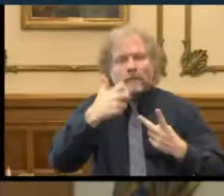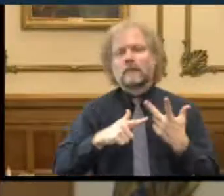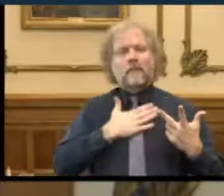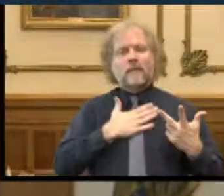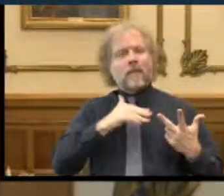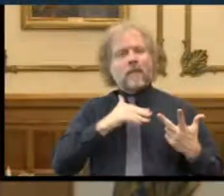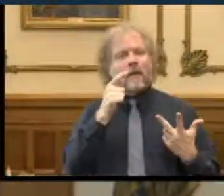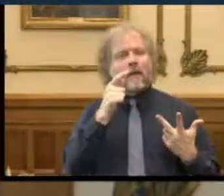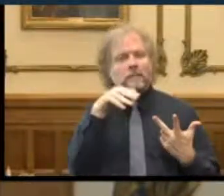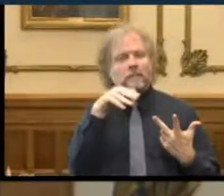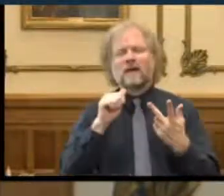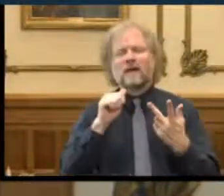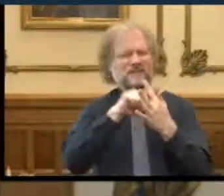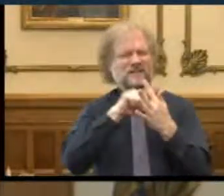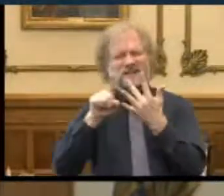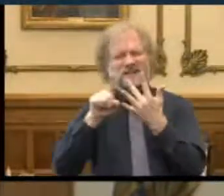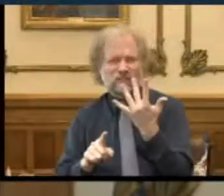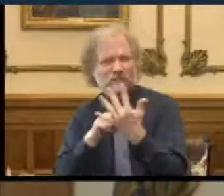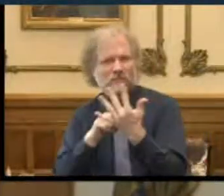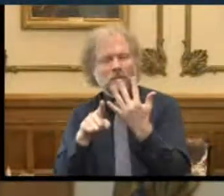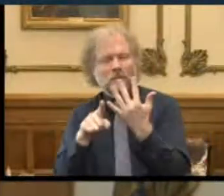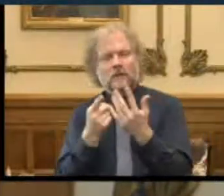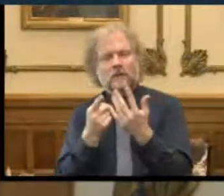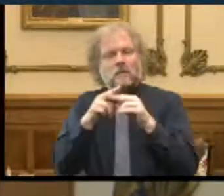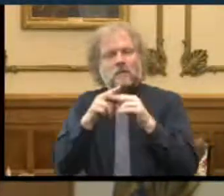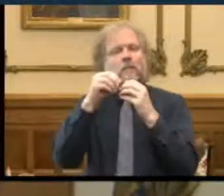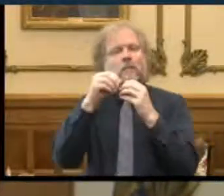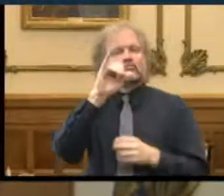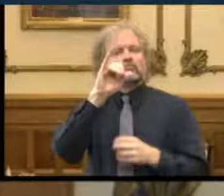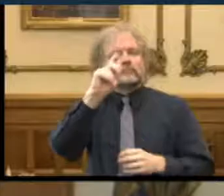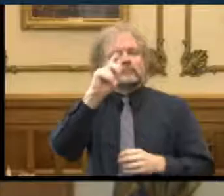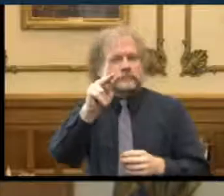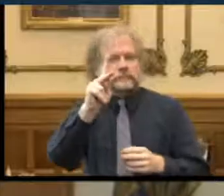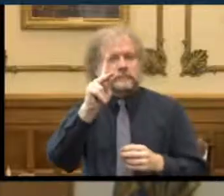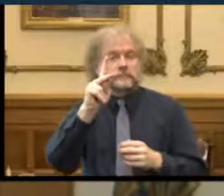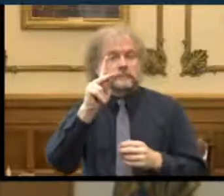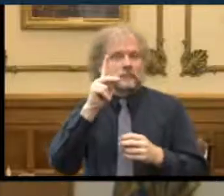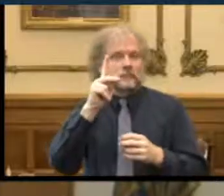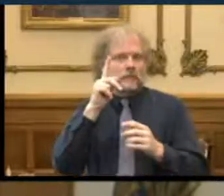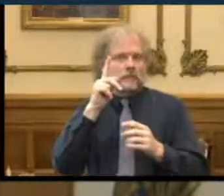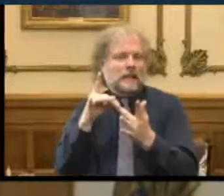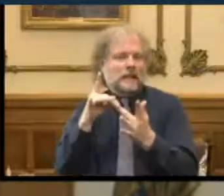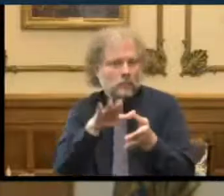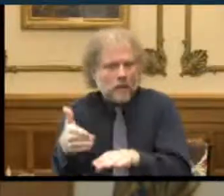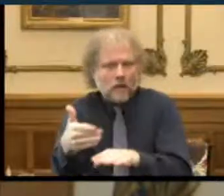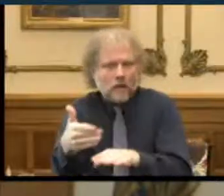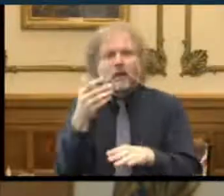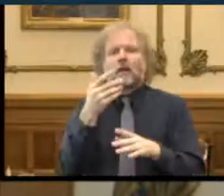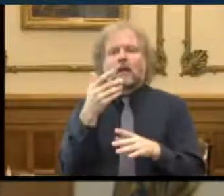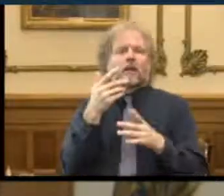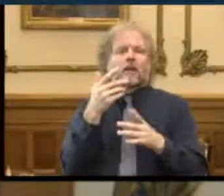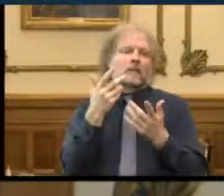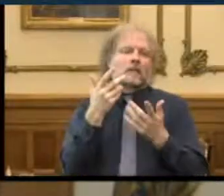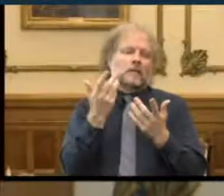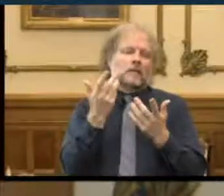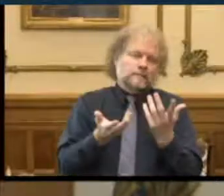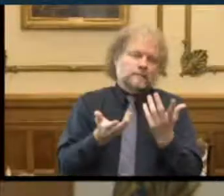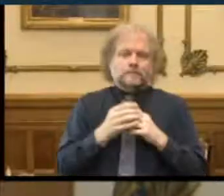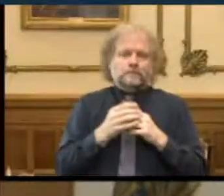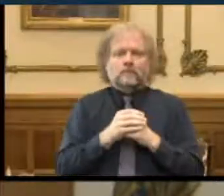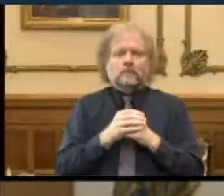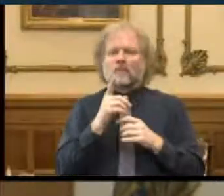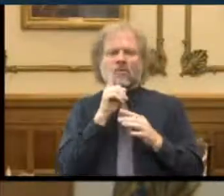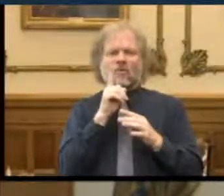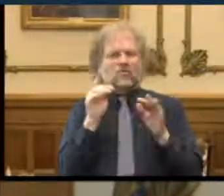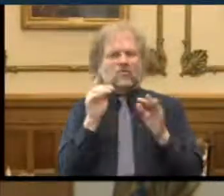asthma, other things that make us at higher risk for death and mortality and morbidity. So you should